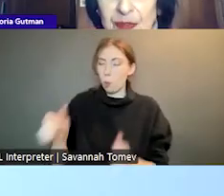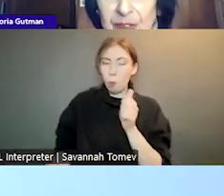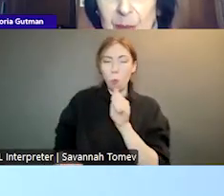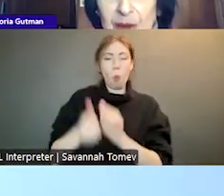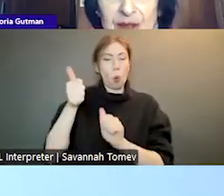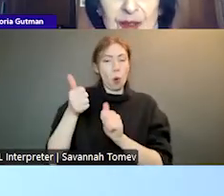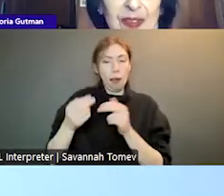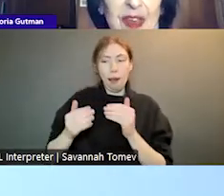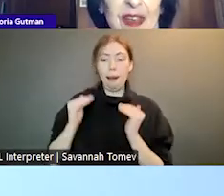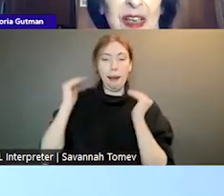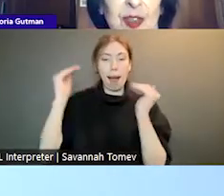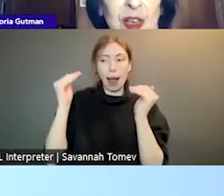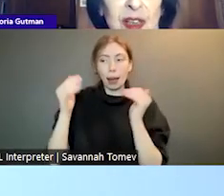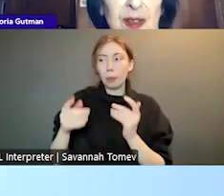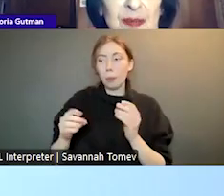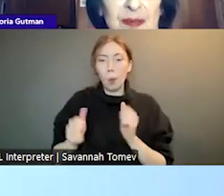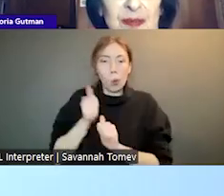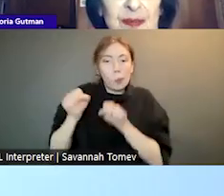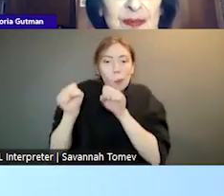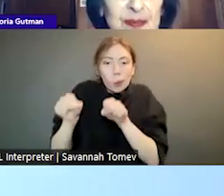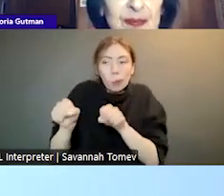to be victimized. Next slide.